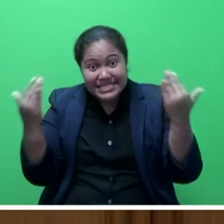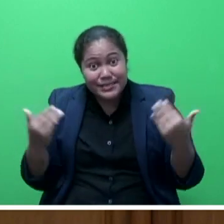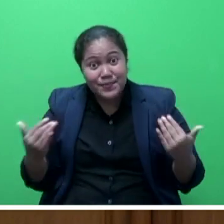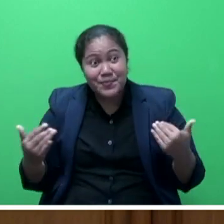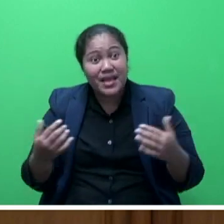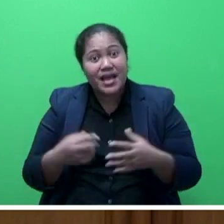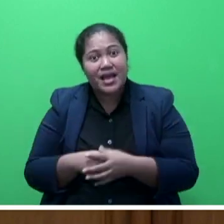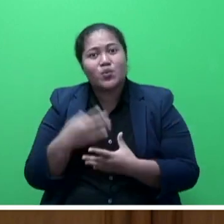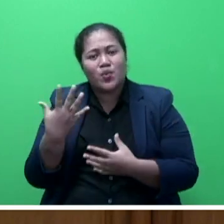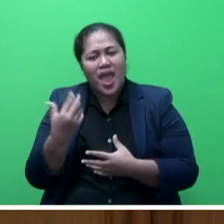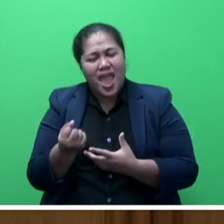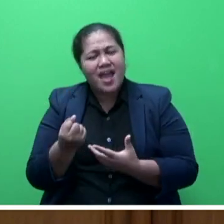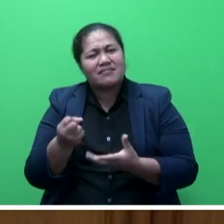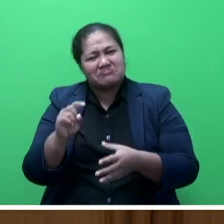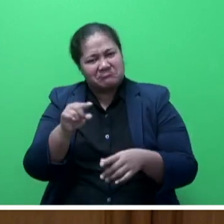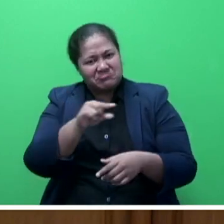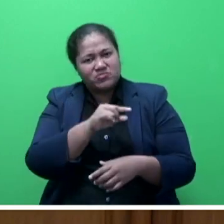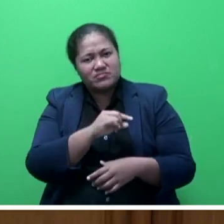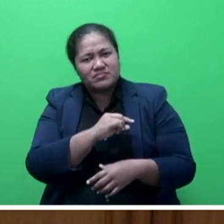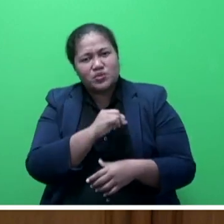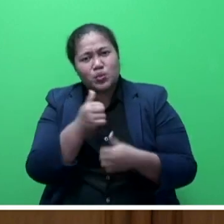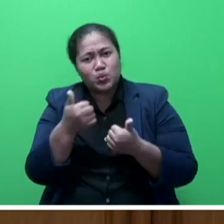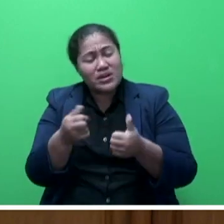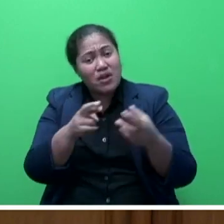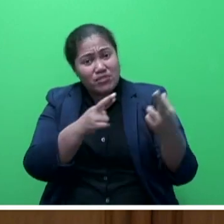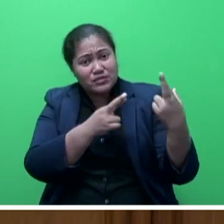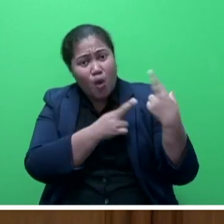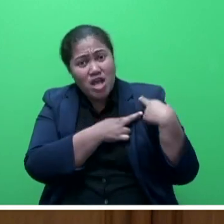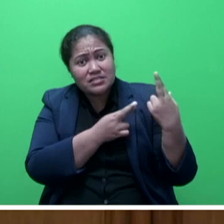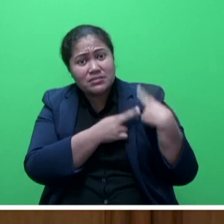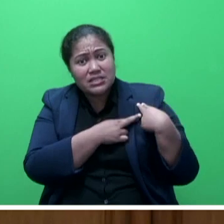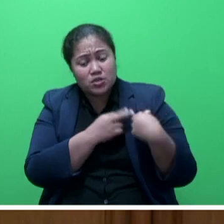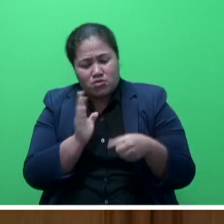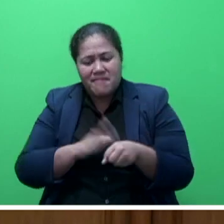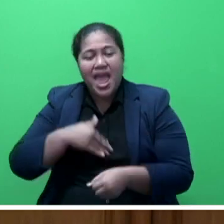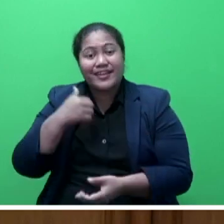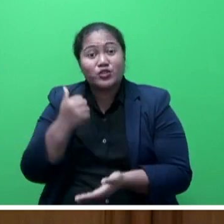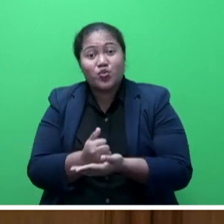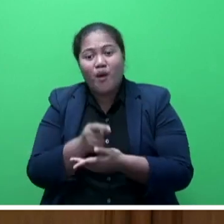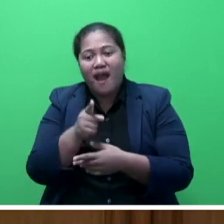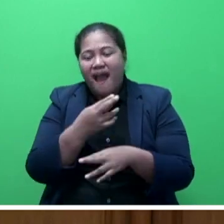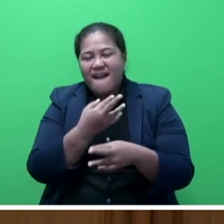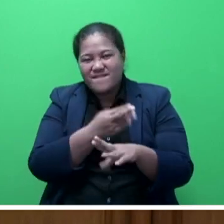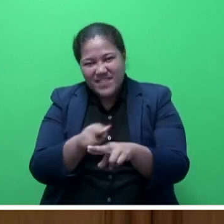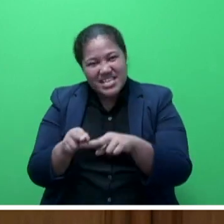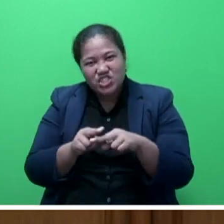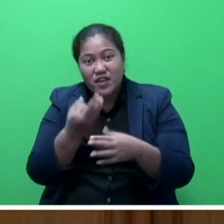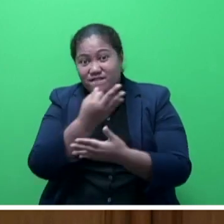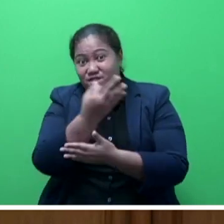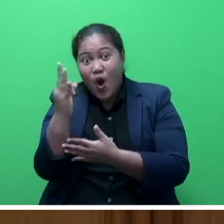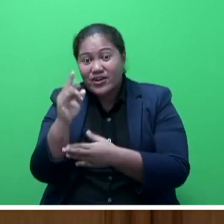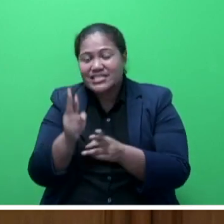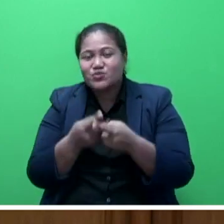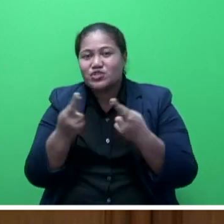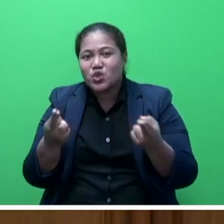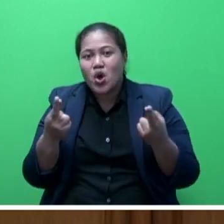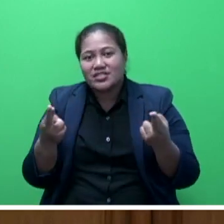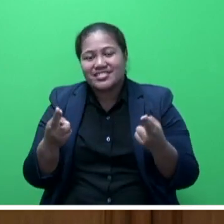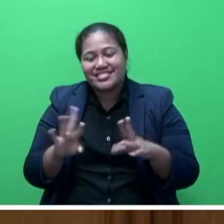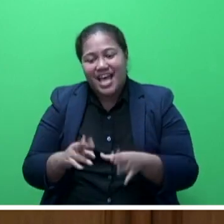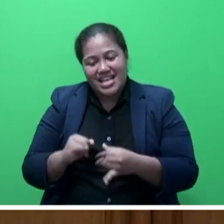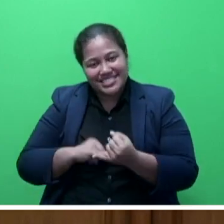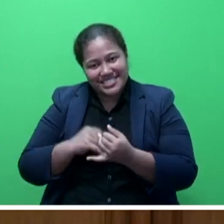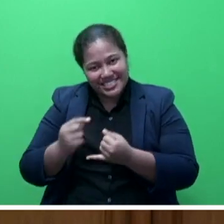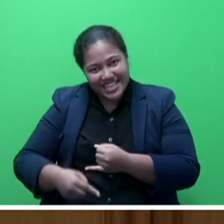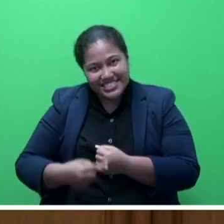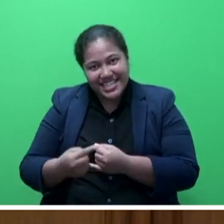collective responsibility to ensure that Fiji's forest resources are managed sustainably